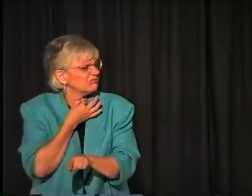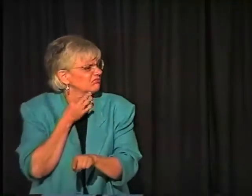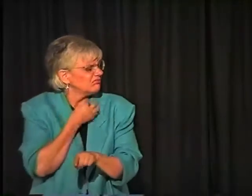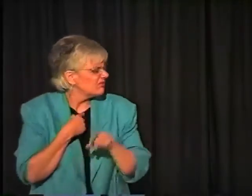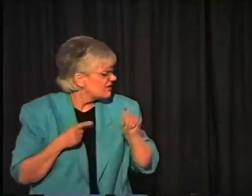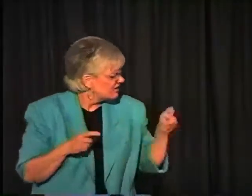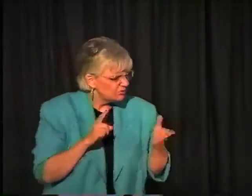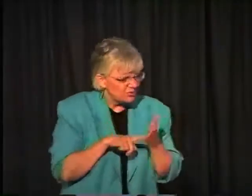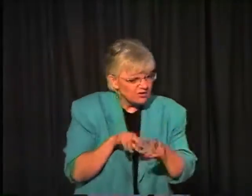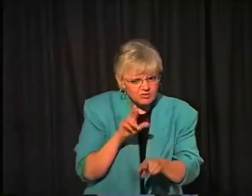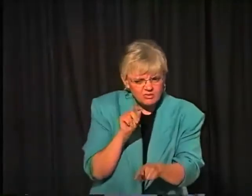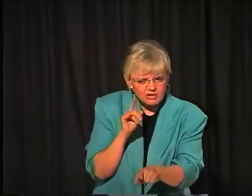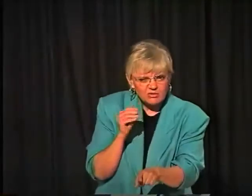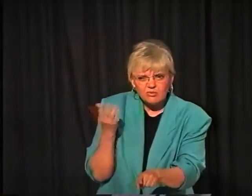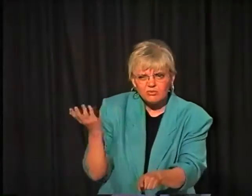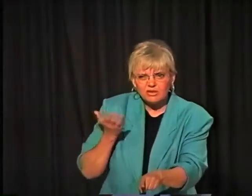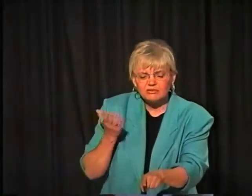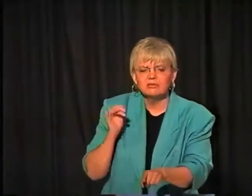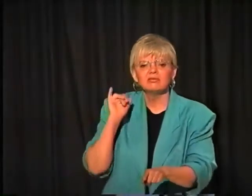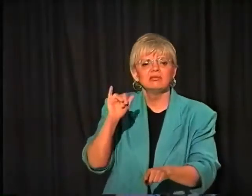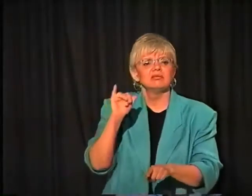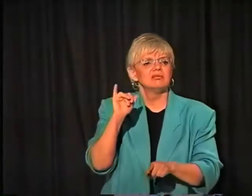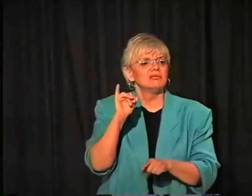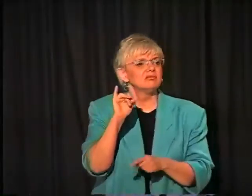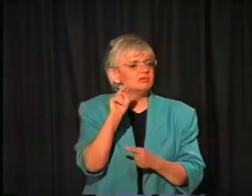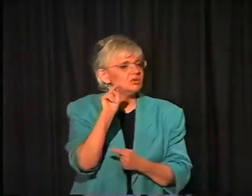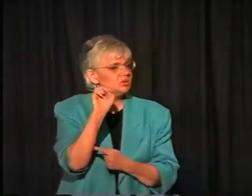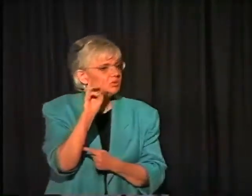roads to take to get to work.